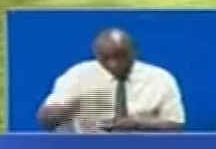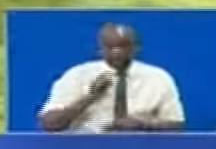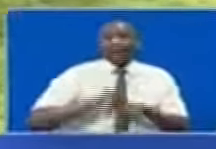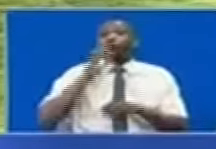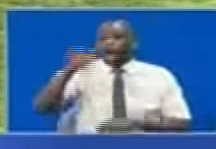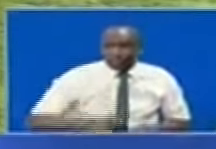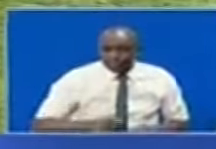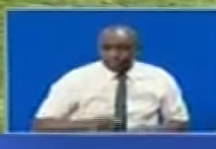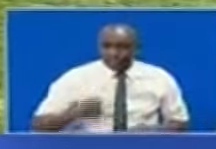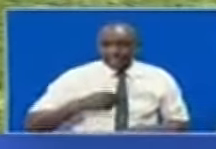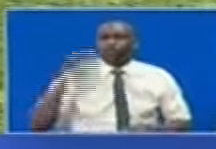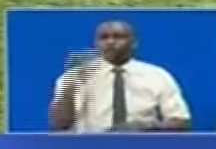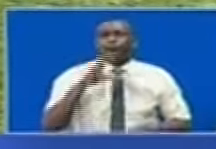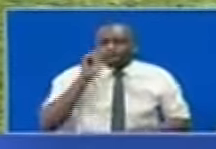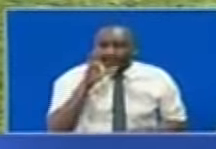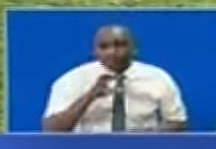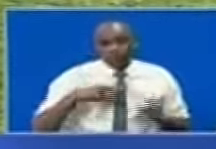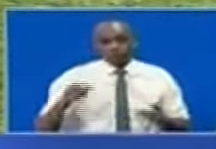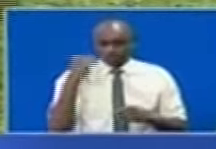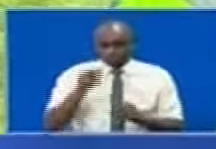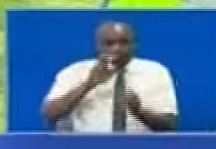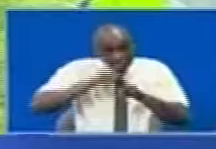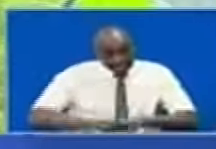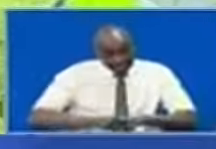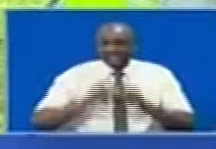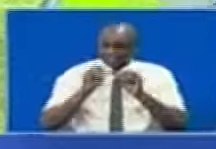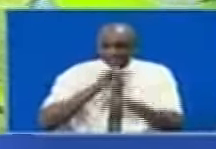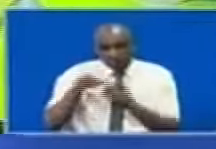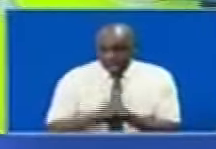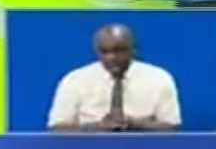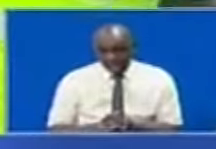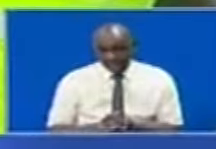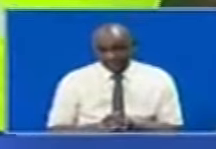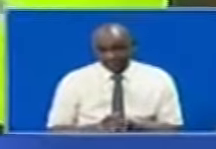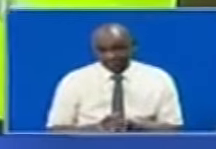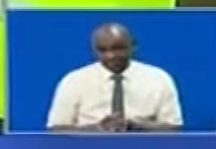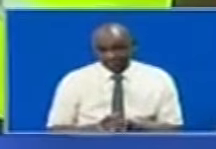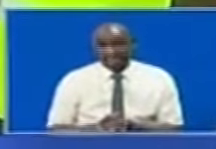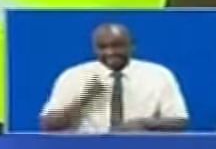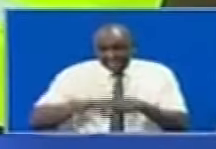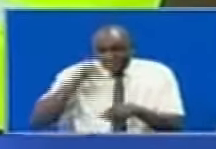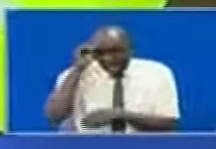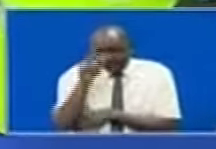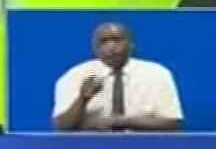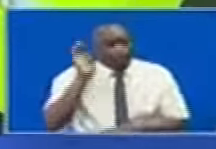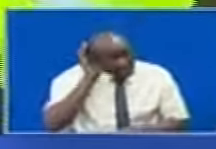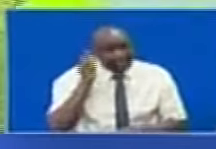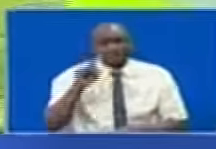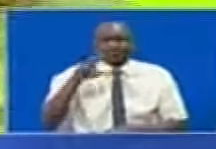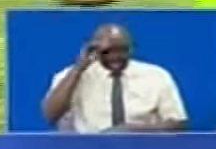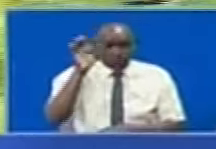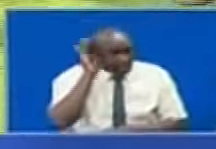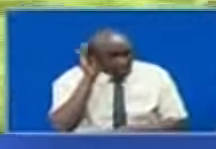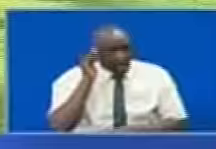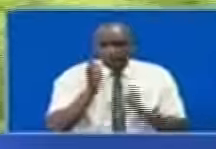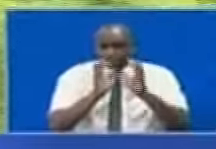called, stop barking, or sit and stay still. Stay. As they learn obedience, they play with a ball that